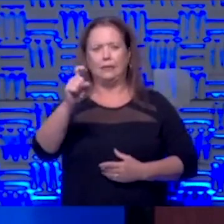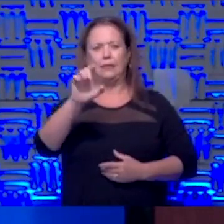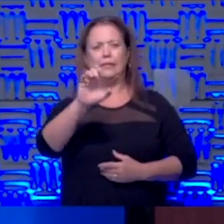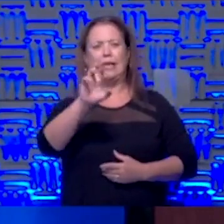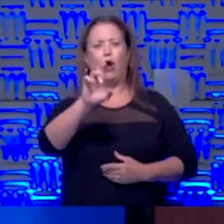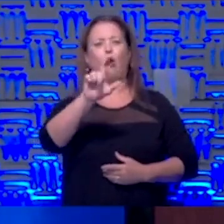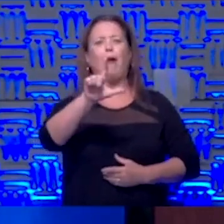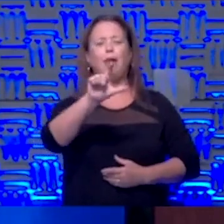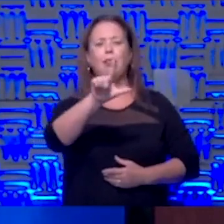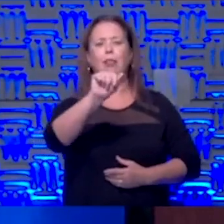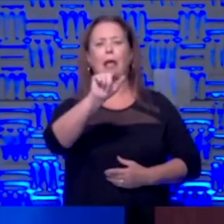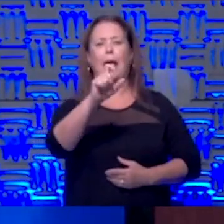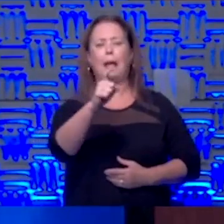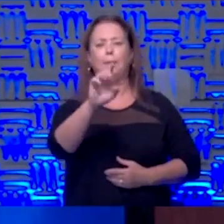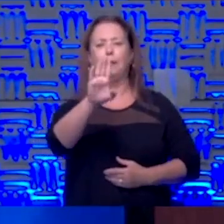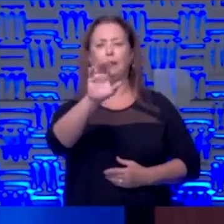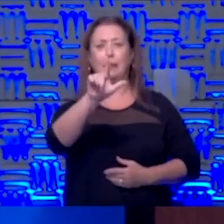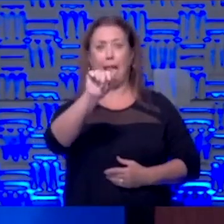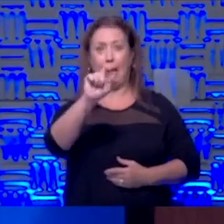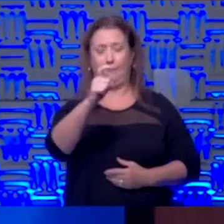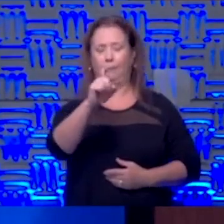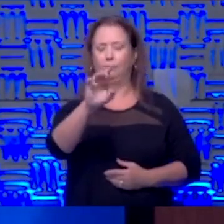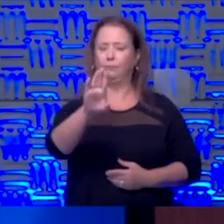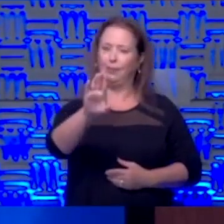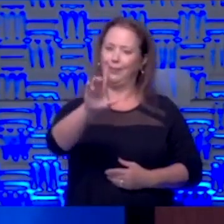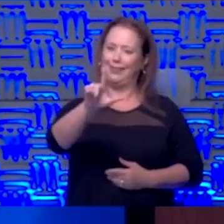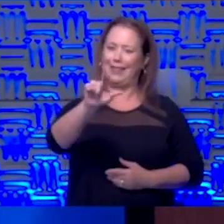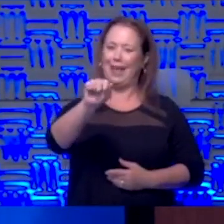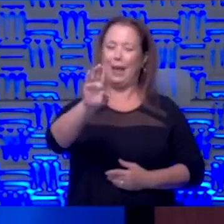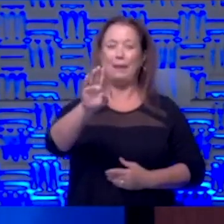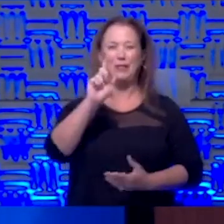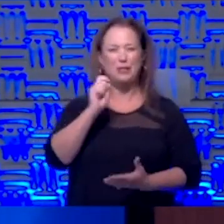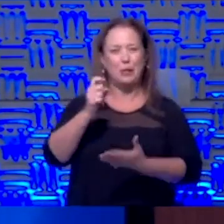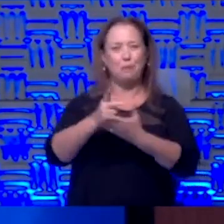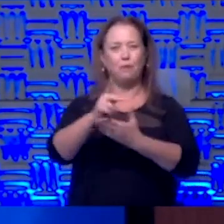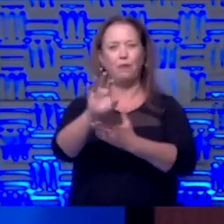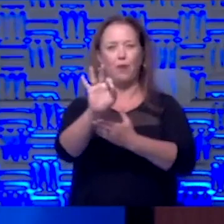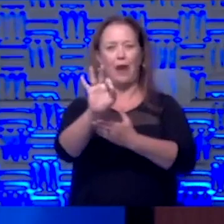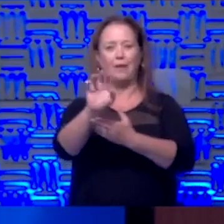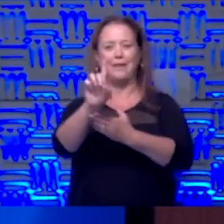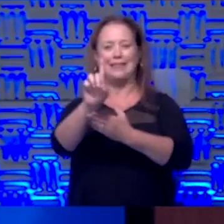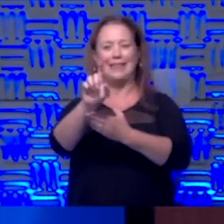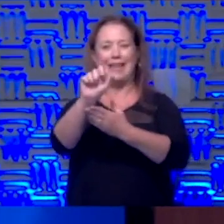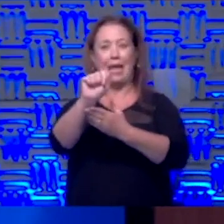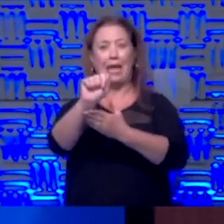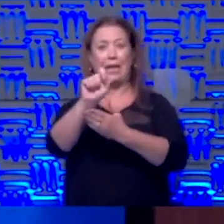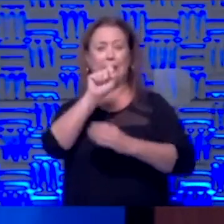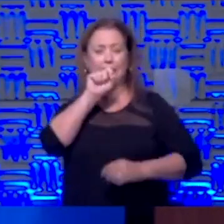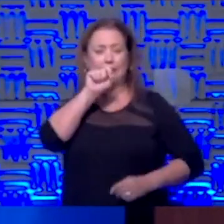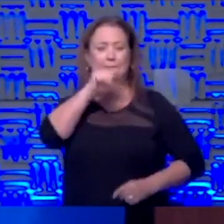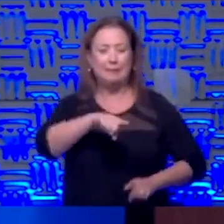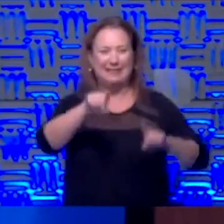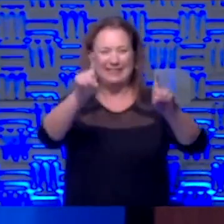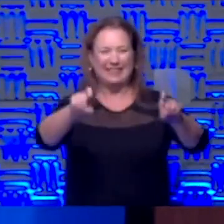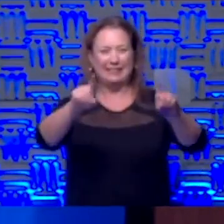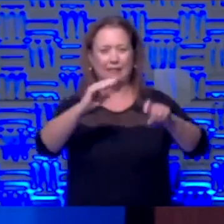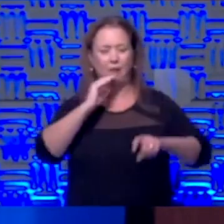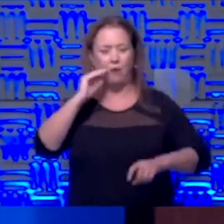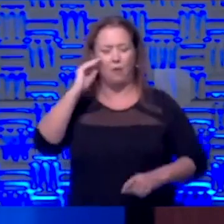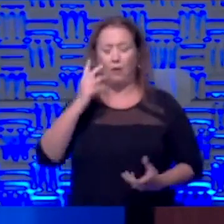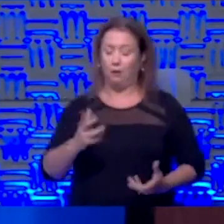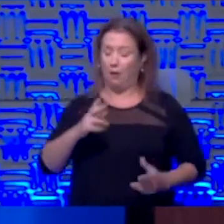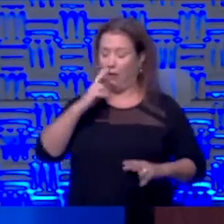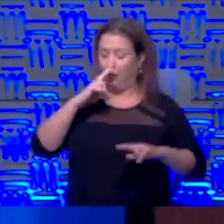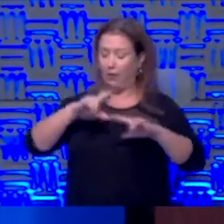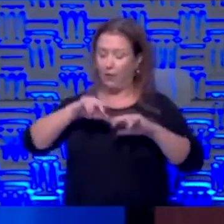lab, just clinical reference labs, just got their approval from the FDA for at-home spit testing. Yeah. I know that sounds like a delight. What fun,